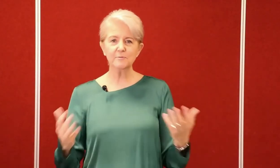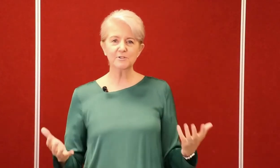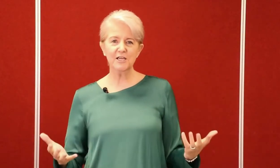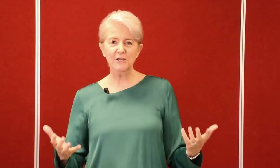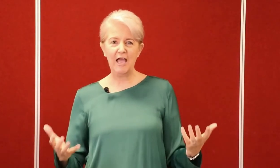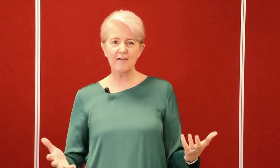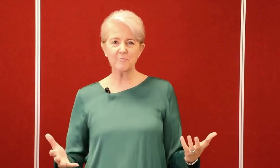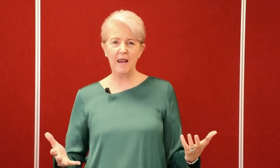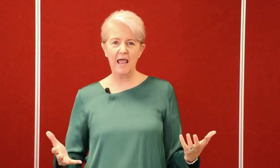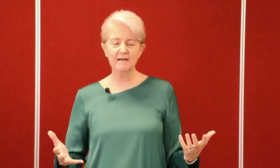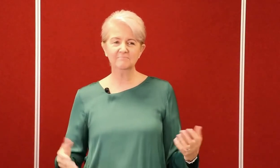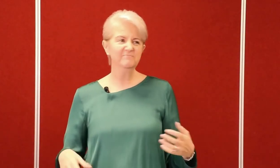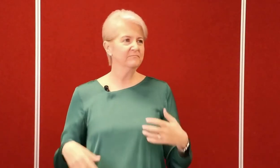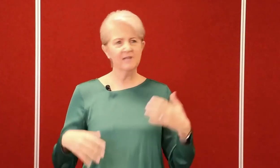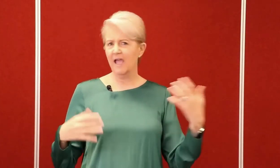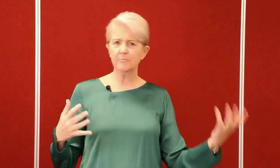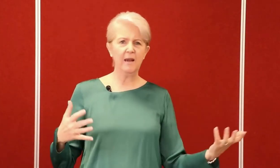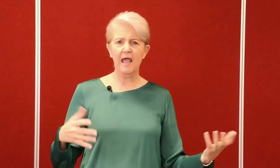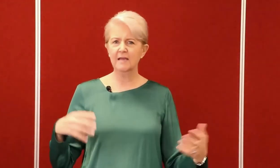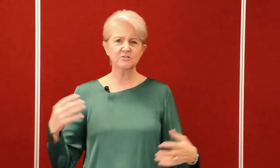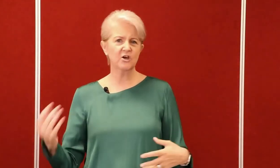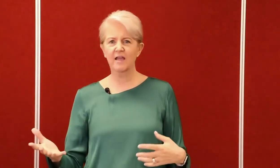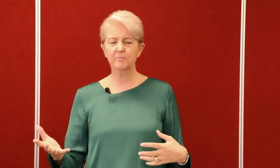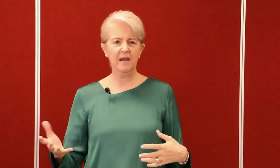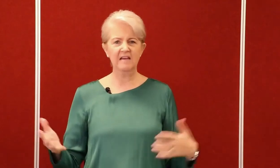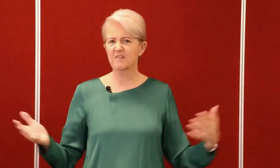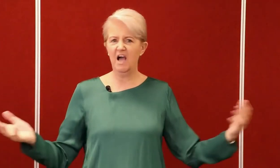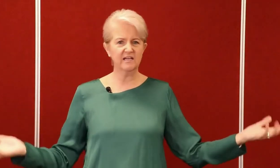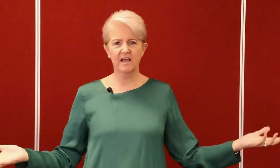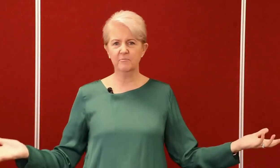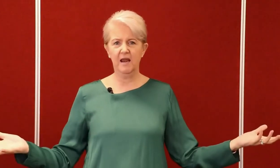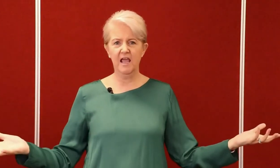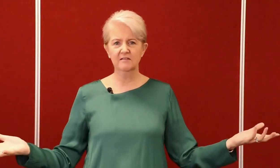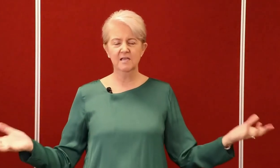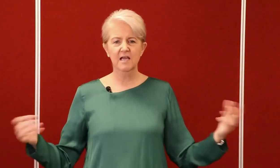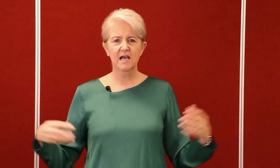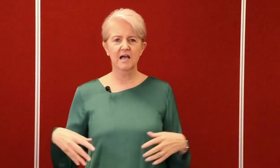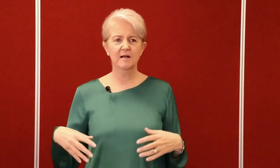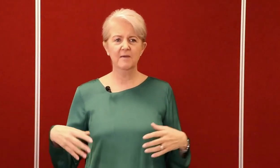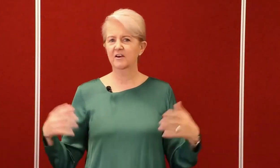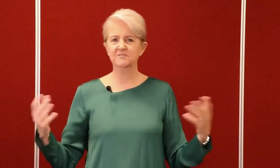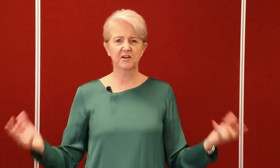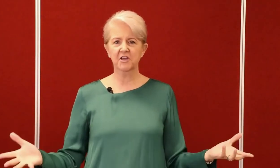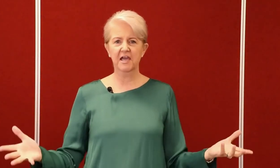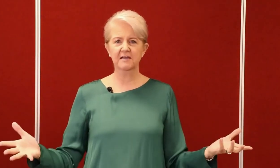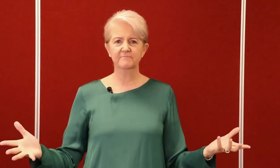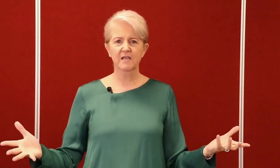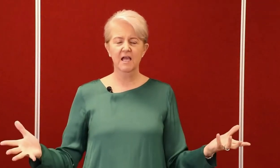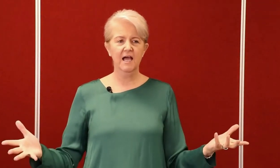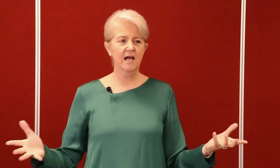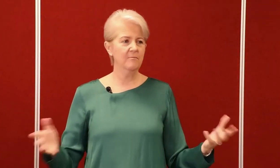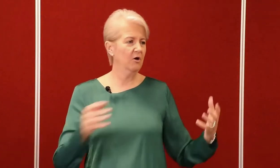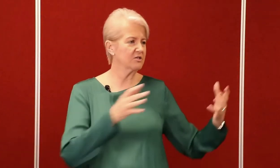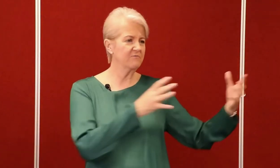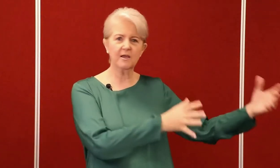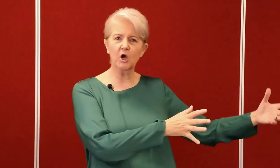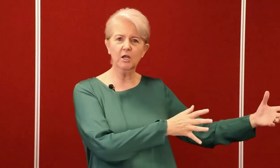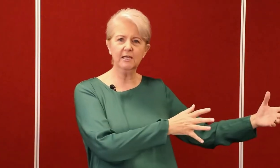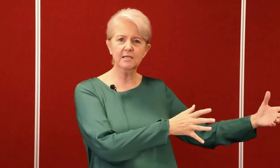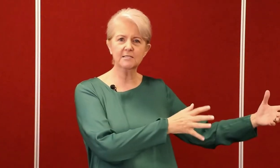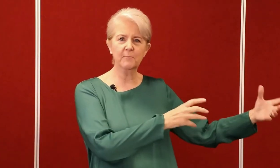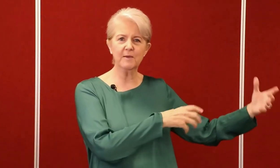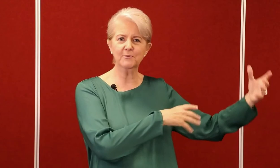Lots of people will tell you to have a plan. Have a plan, don't have a plan. I didn't have a plan, and I've done okay. Lots of